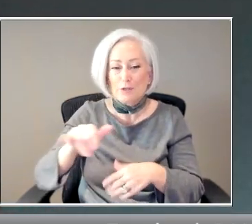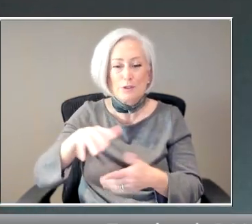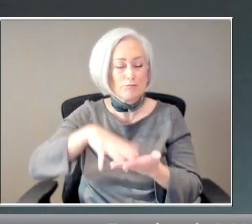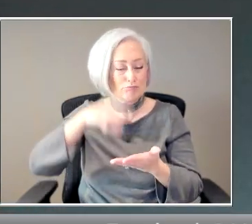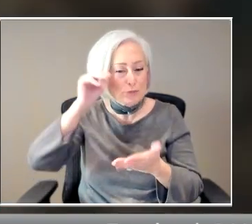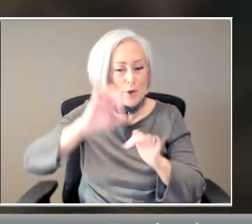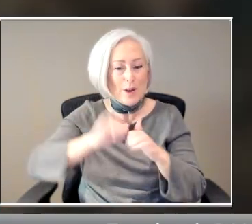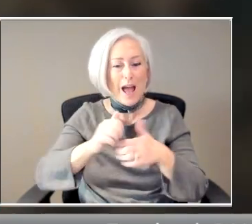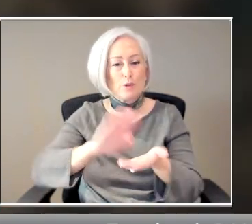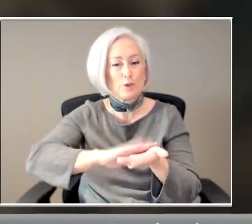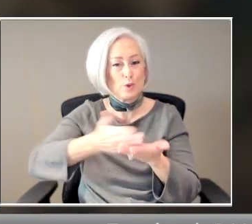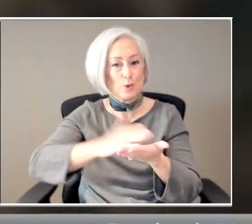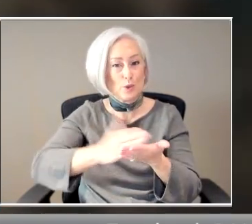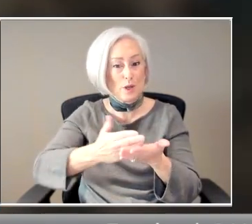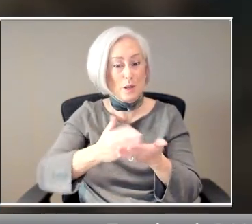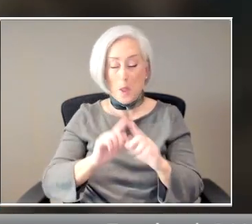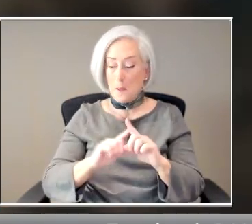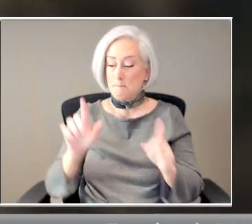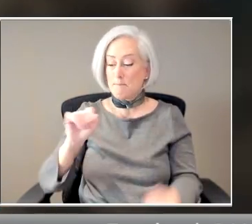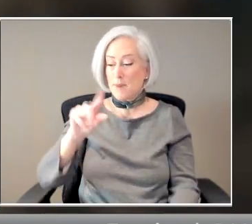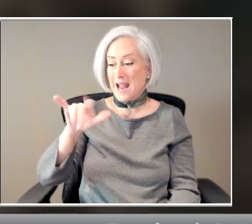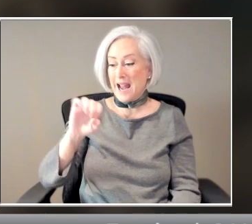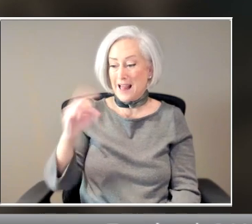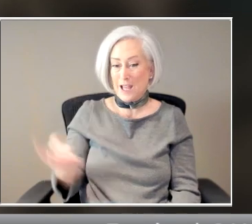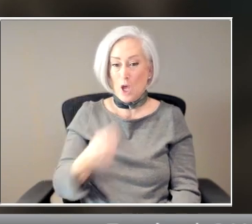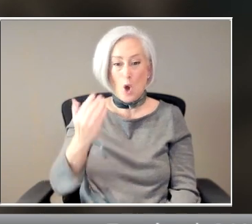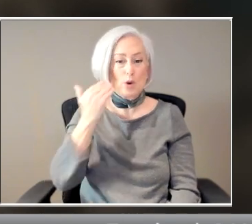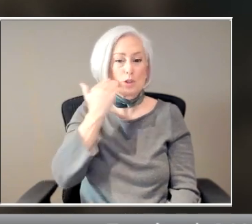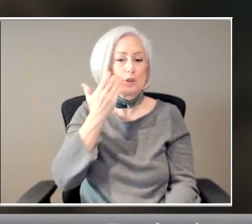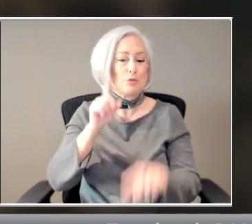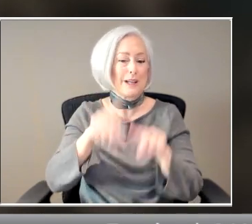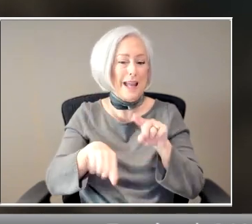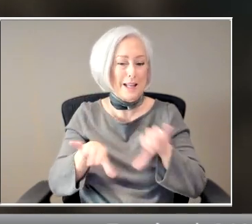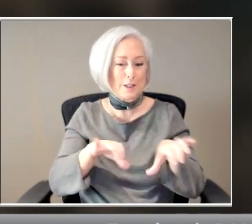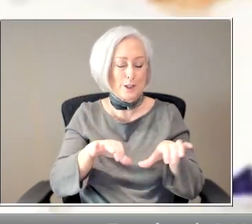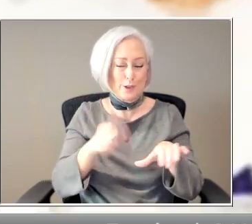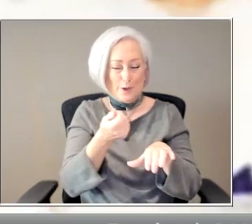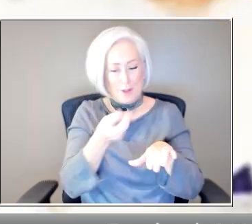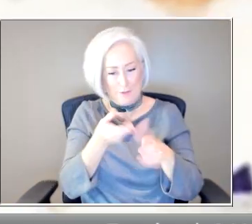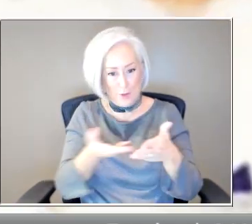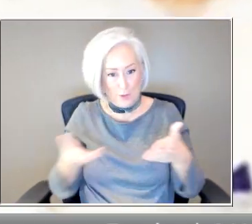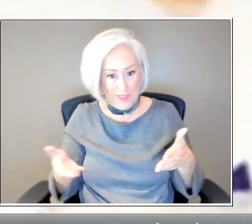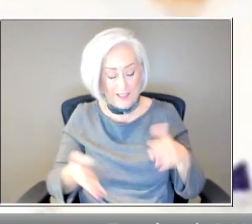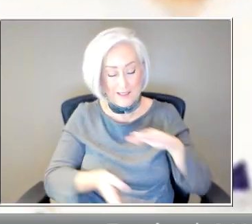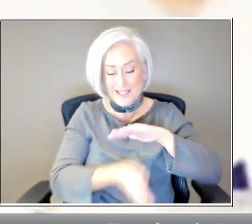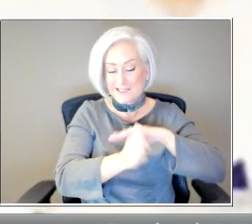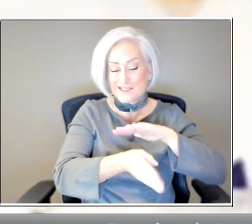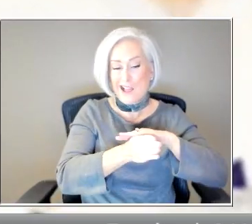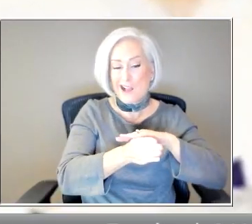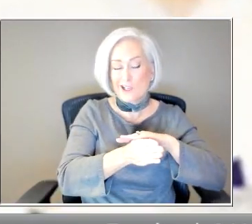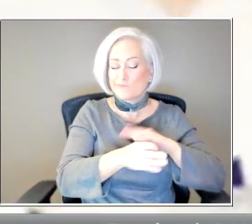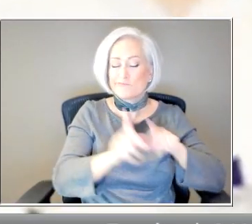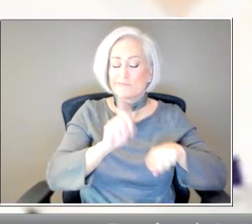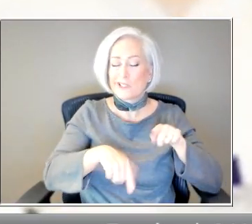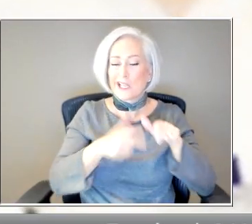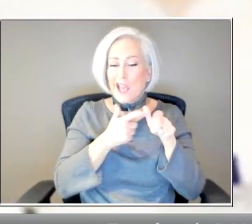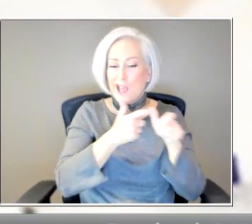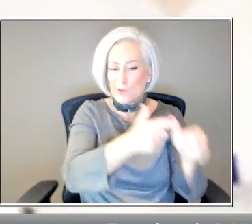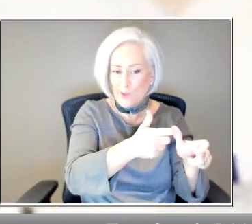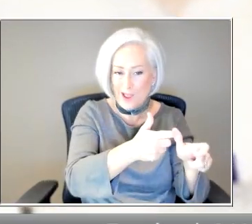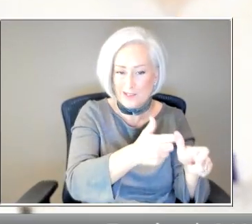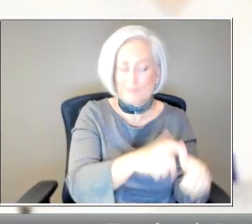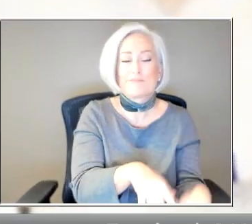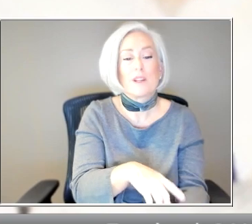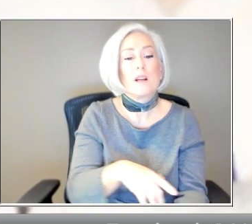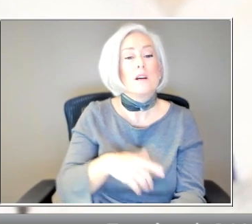things Allie always knew she couldn't do. I loved to play soccer, but I couldn't do all the running. Born premature with a congenital heart defect,